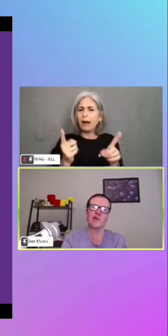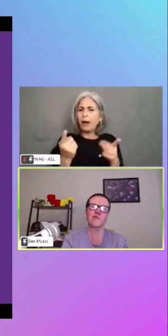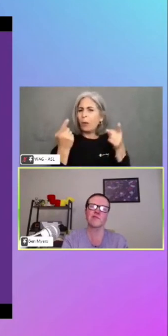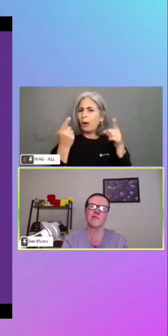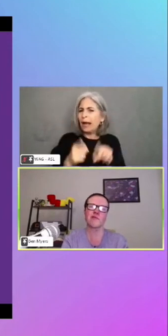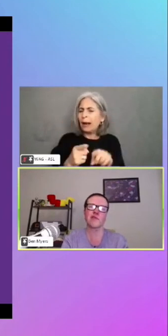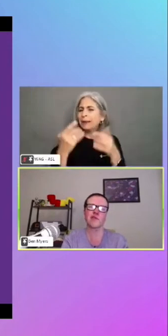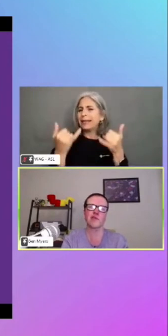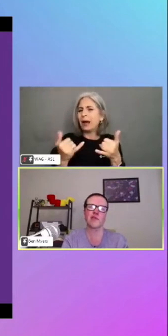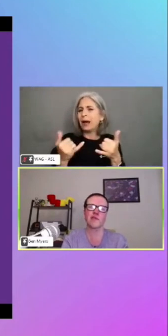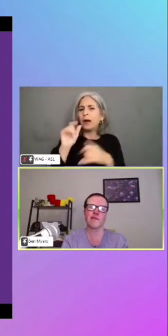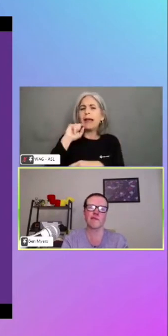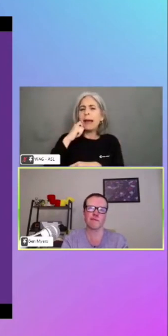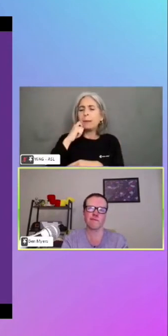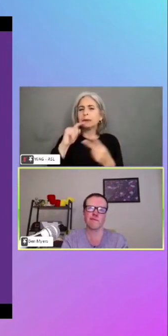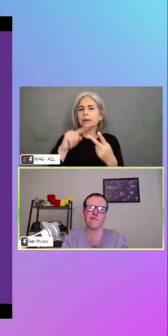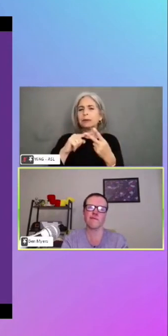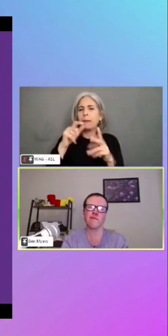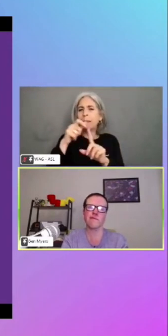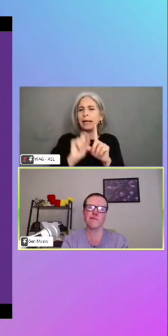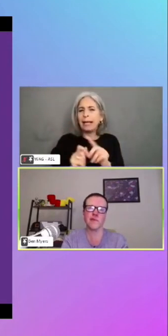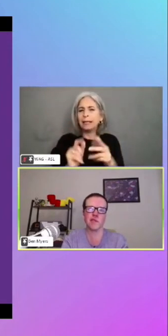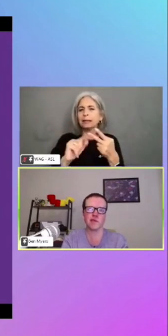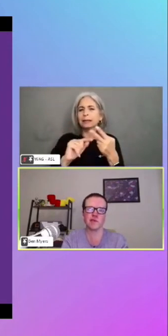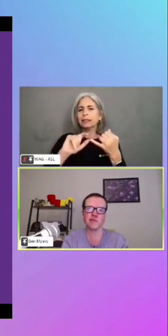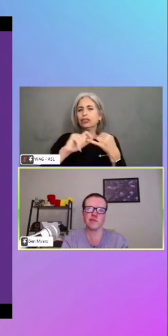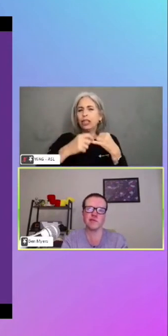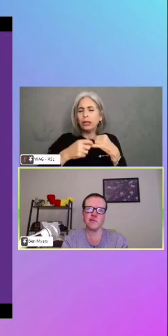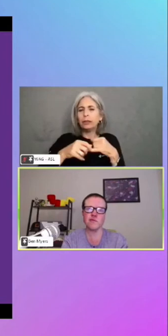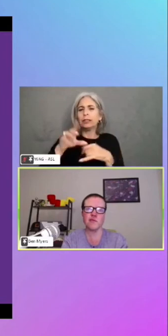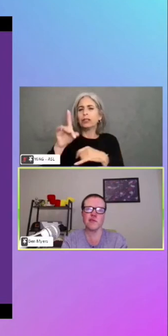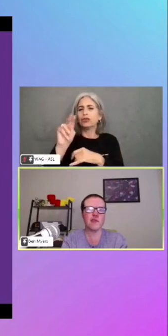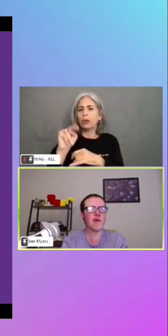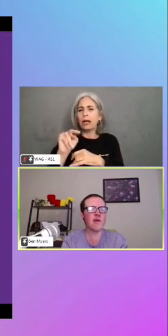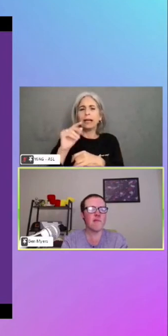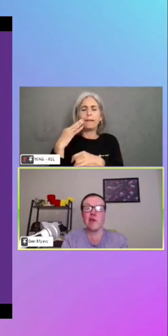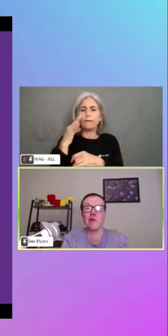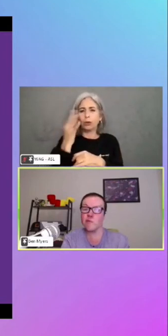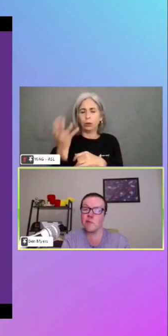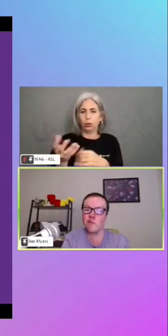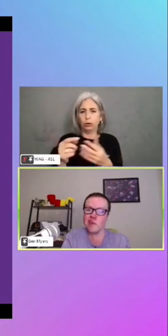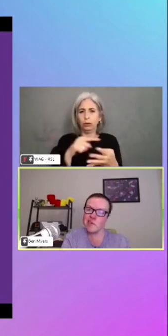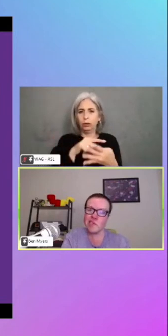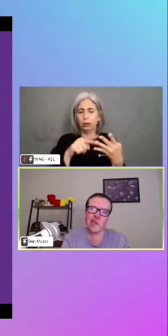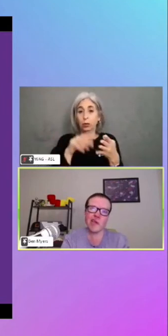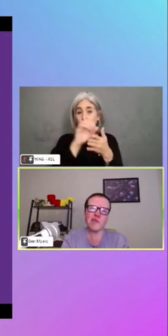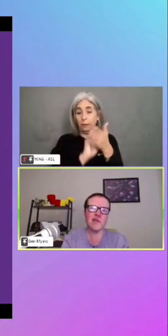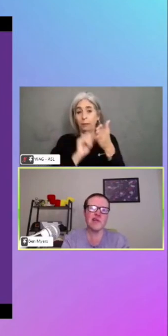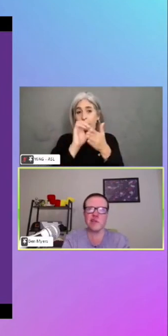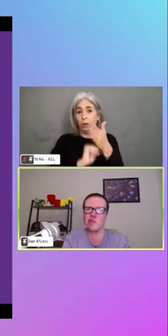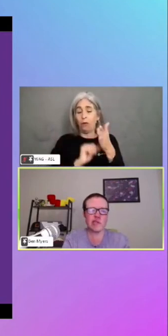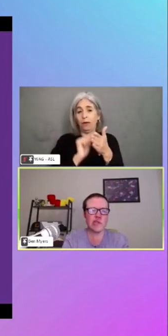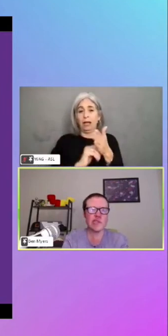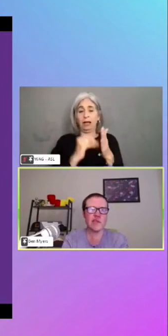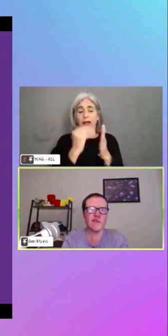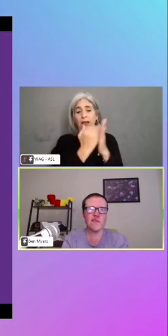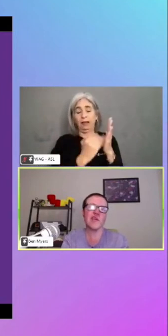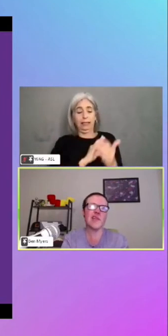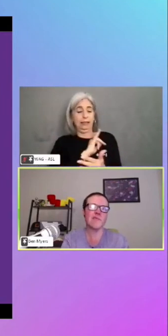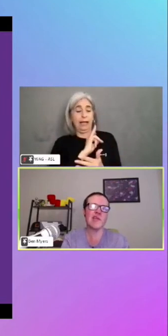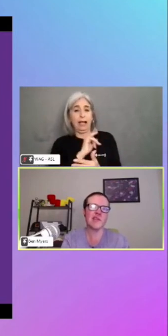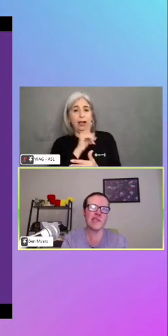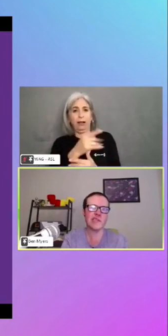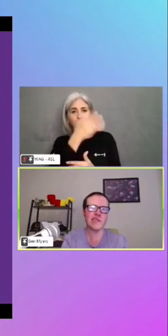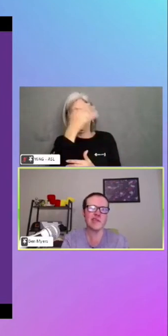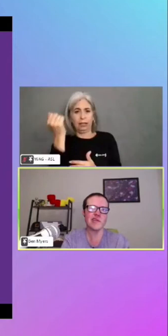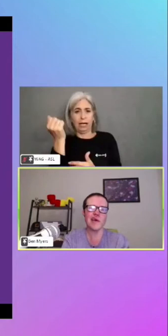now. Apples, bananas, cherries, dragon fruits. By removing the list style, this list forgot